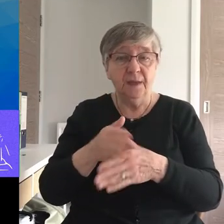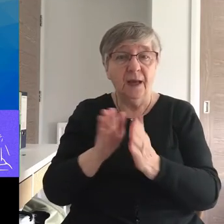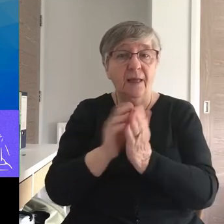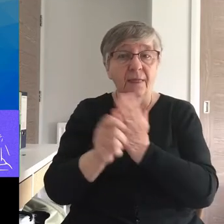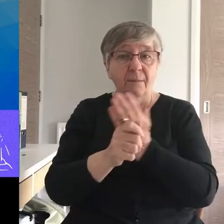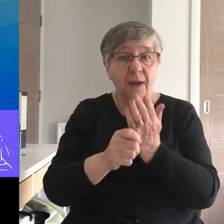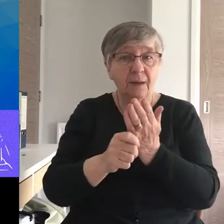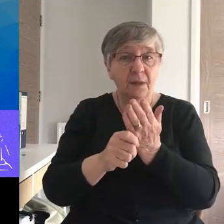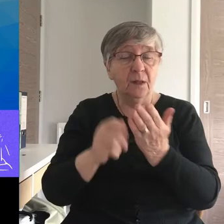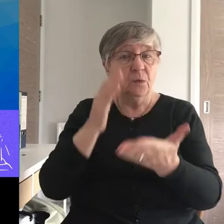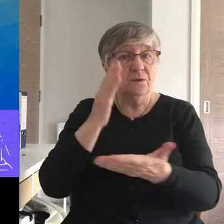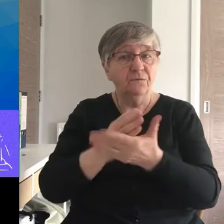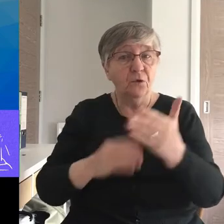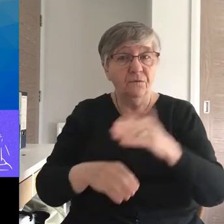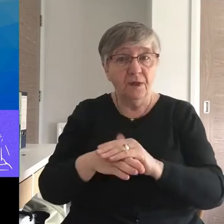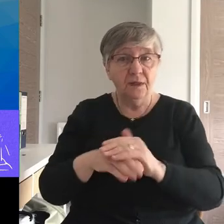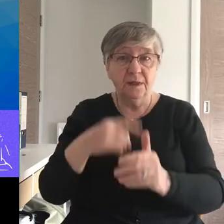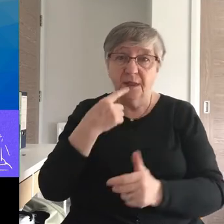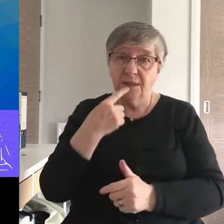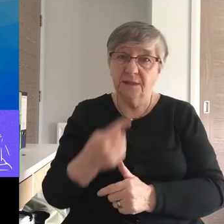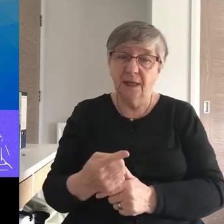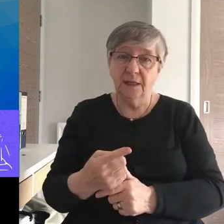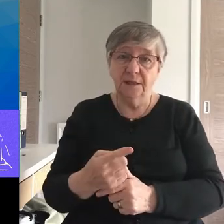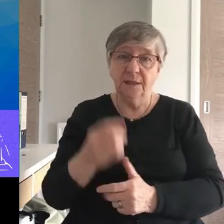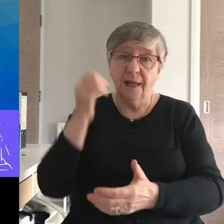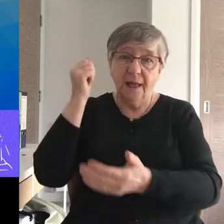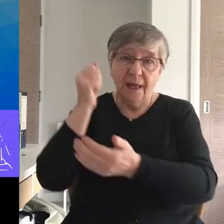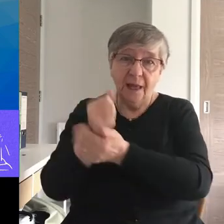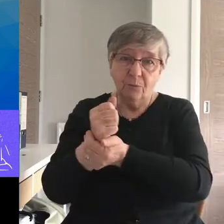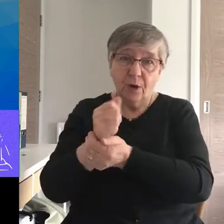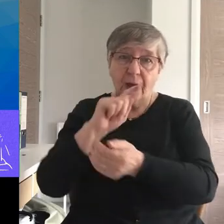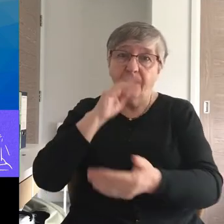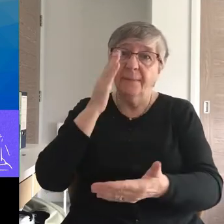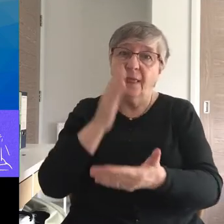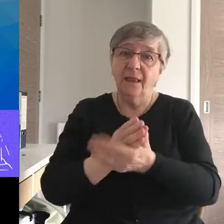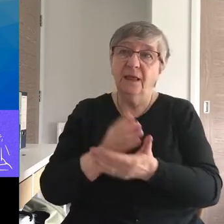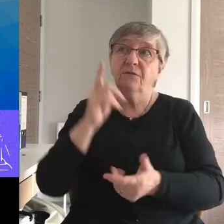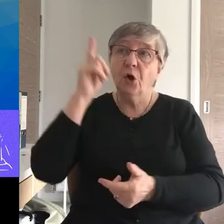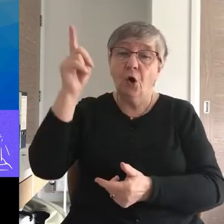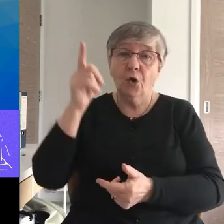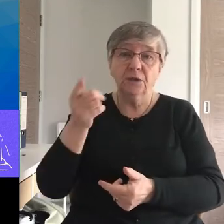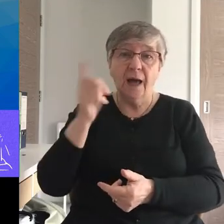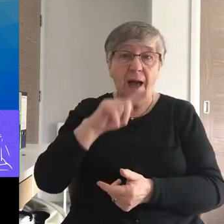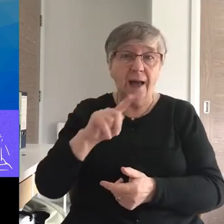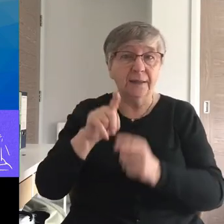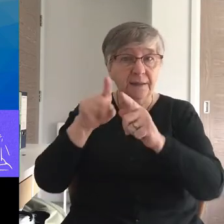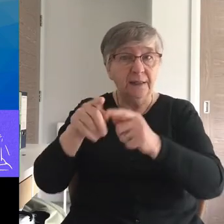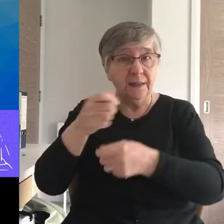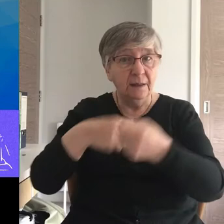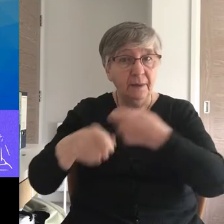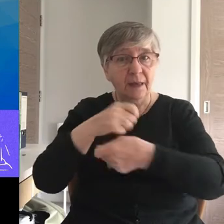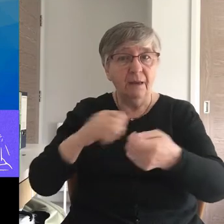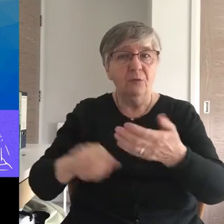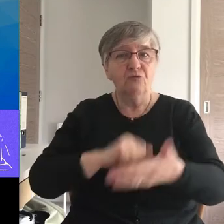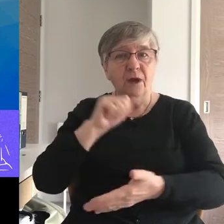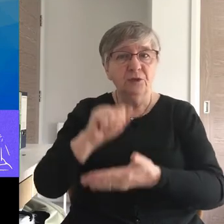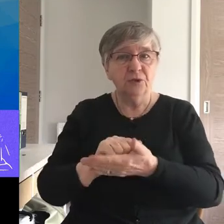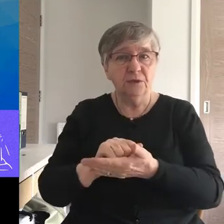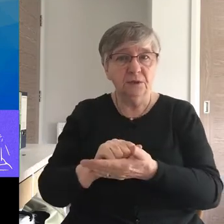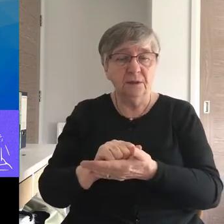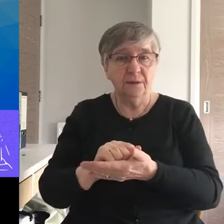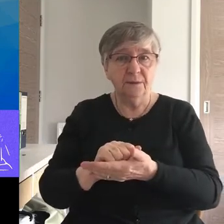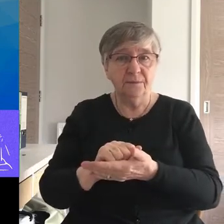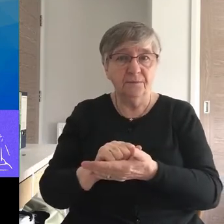the scripture was fulfilled that says, Abraham believed God, and it was credited to him as